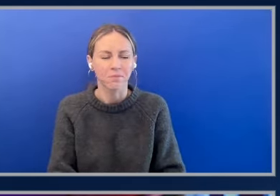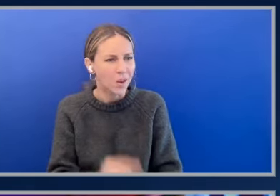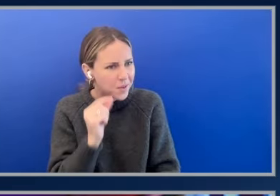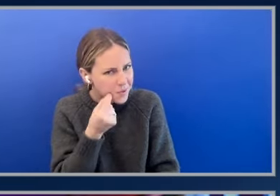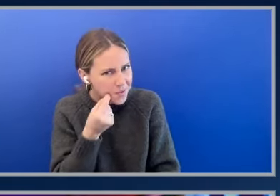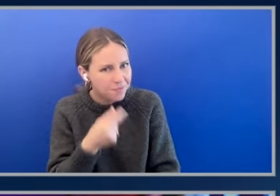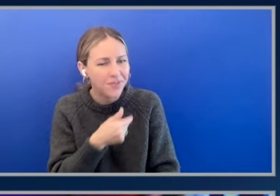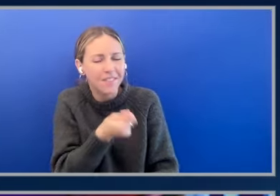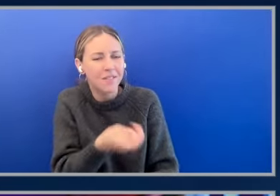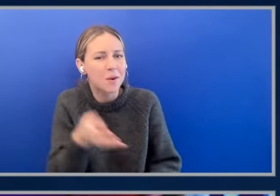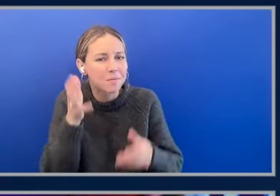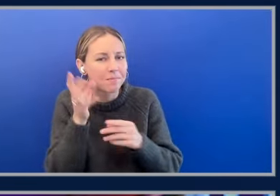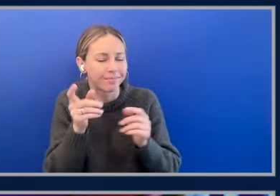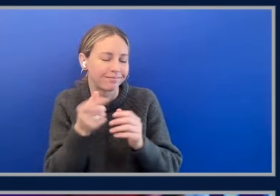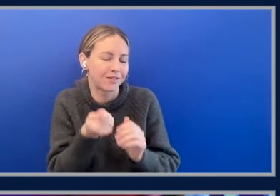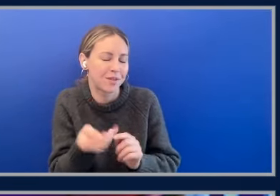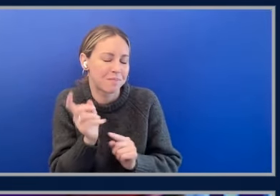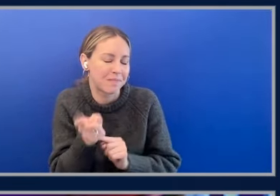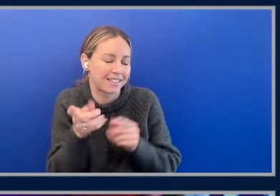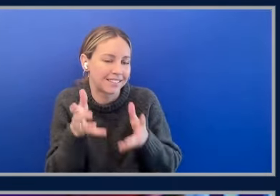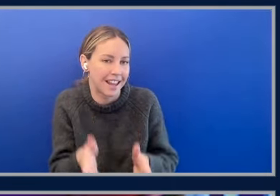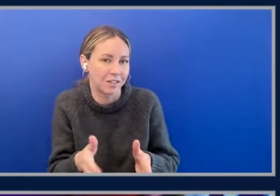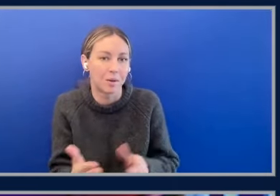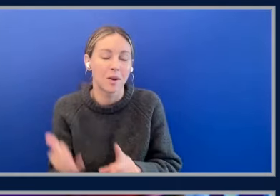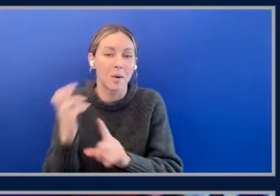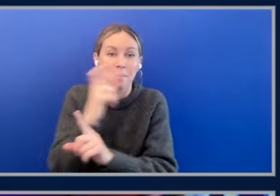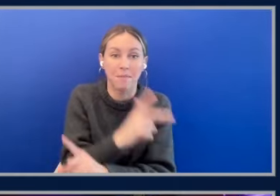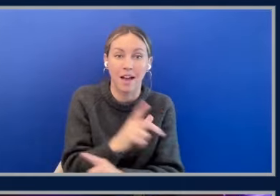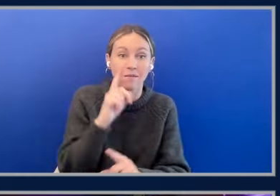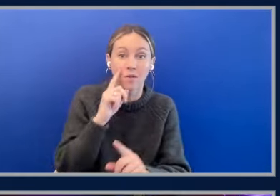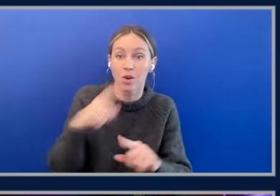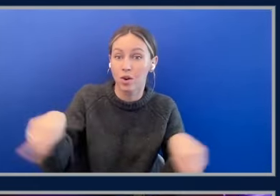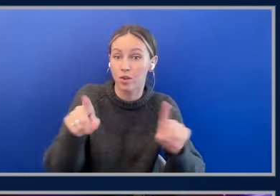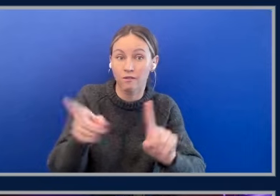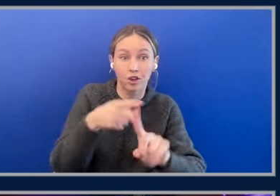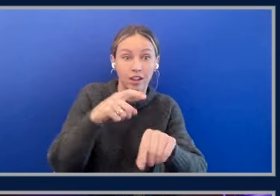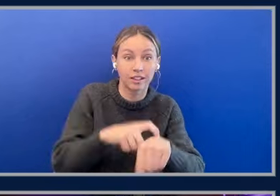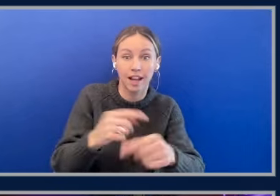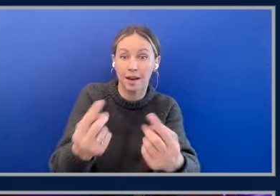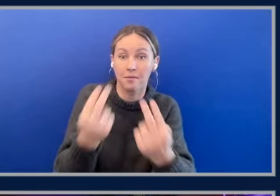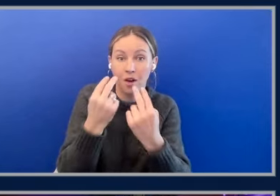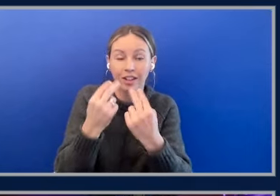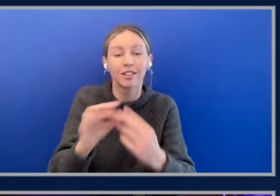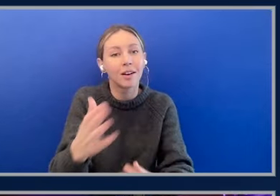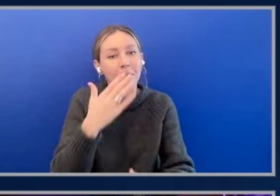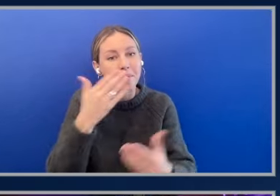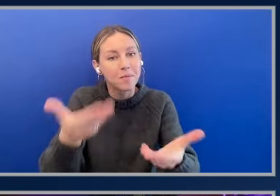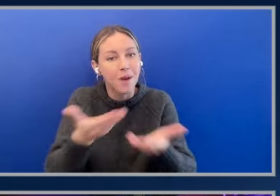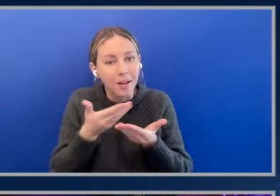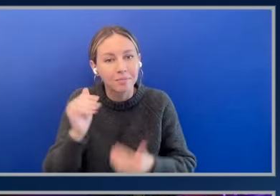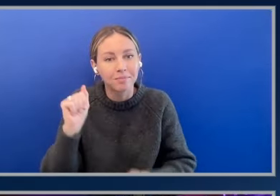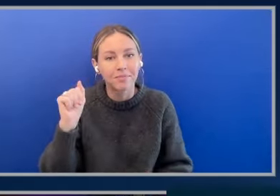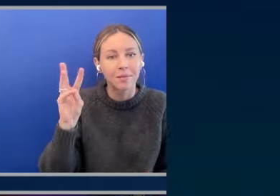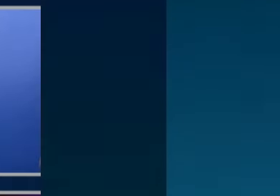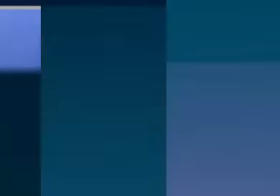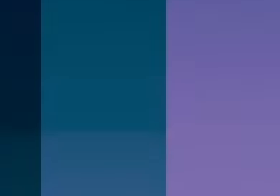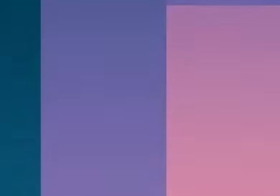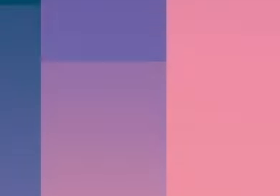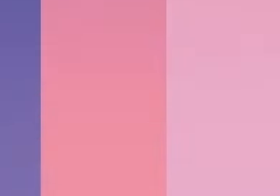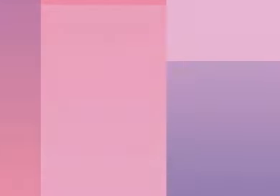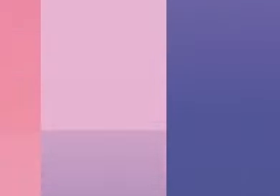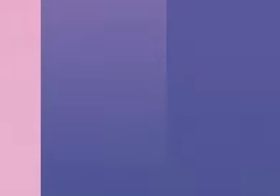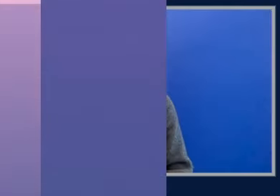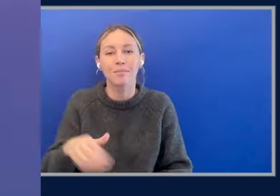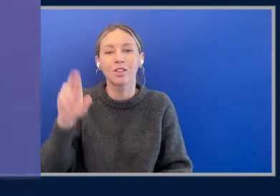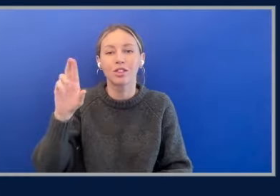remaining here, and I just want to circle back. For those tuning in for the first time, hello, welcome to AWS OnAir. Super exciting launch here. I'm Robbie, this is AM.